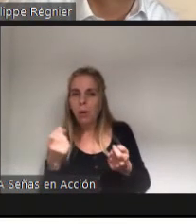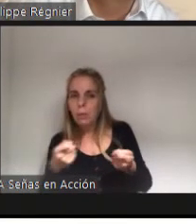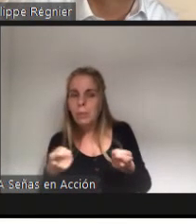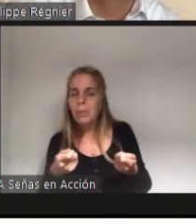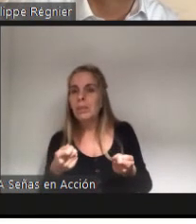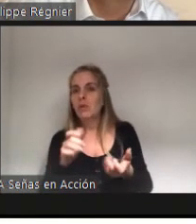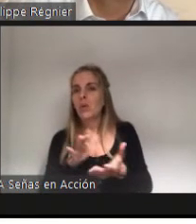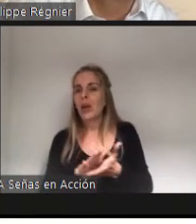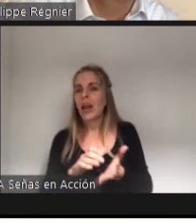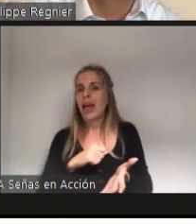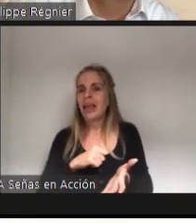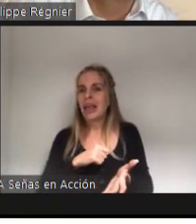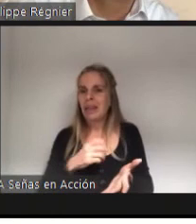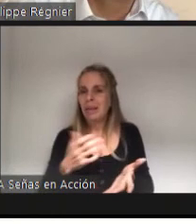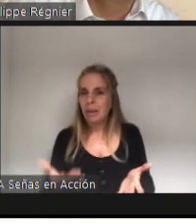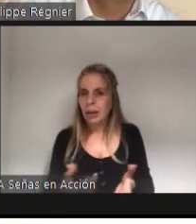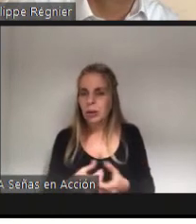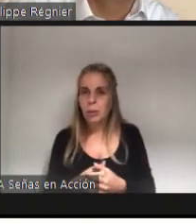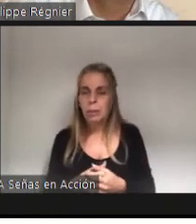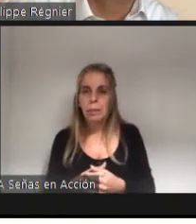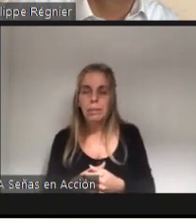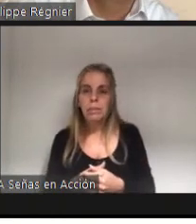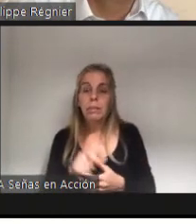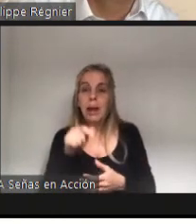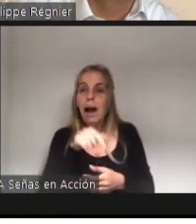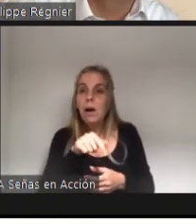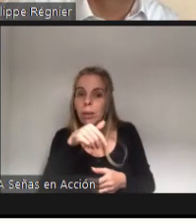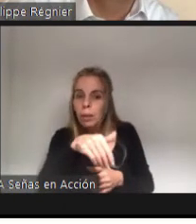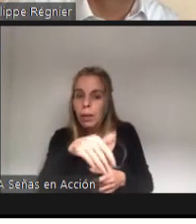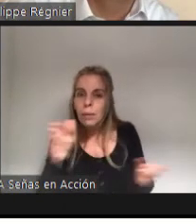the effects of identification